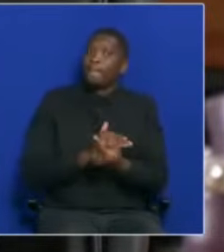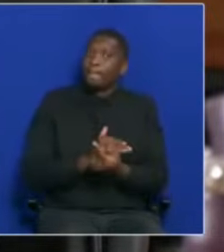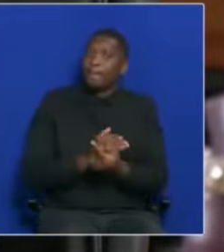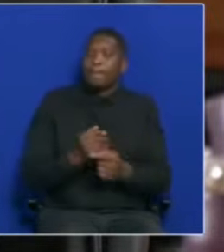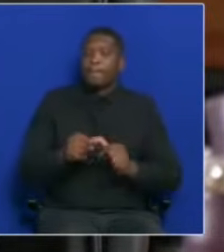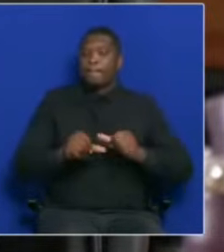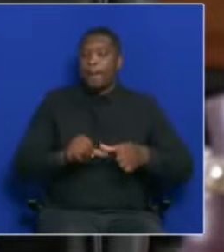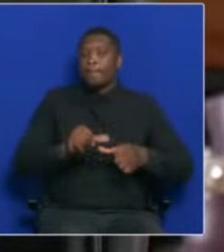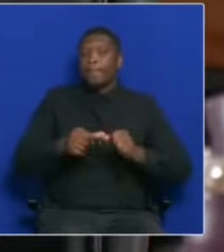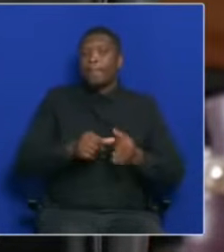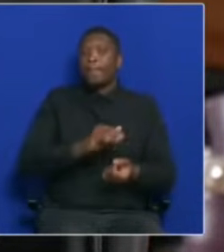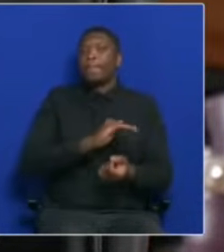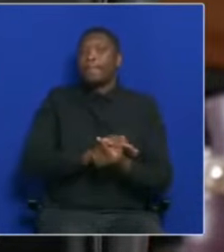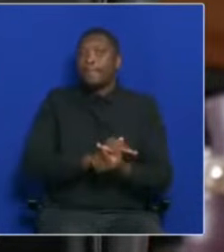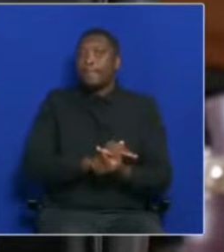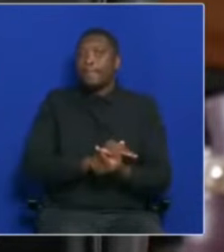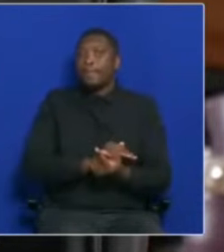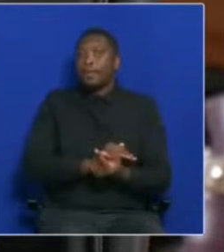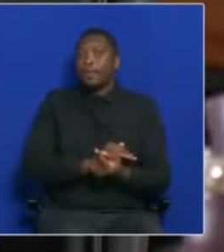an